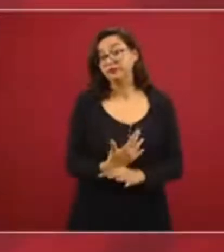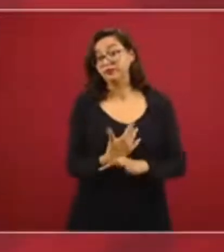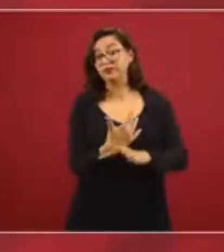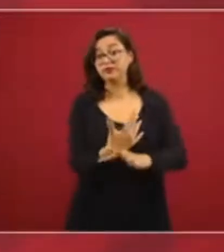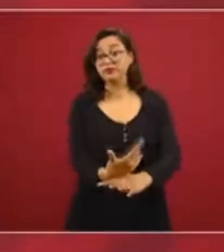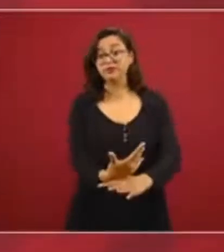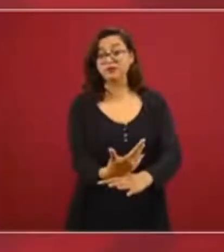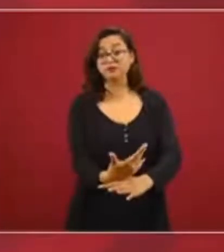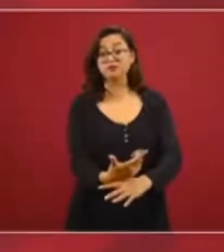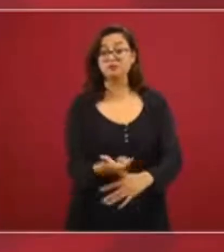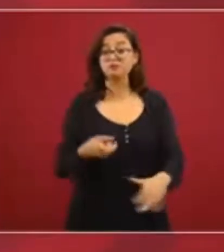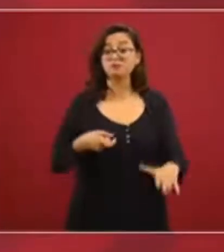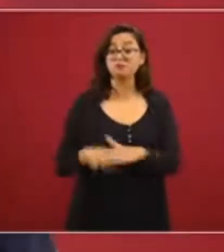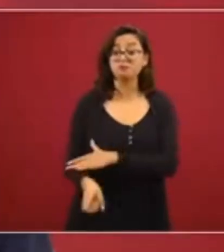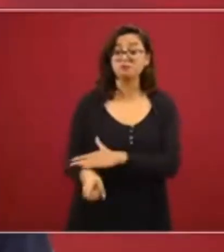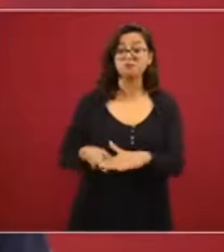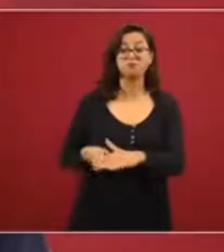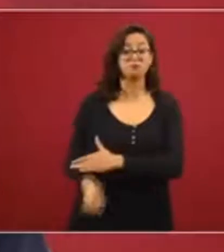y que había